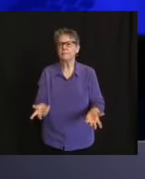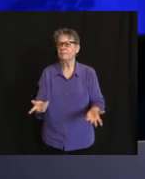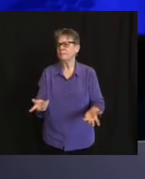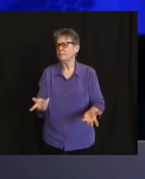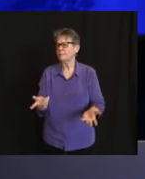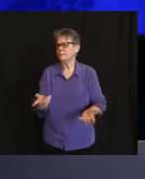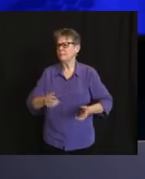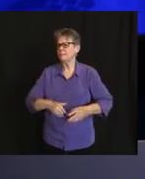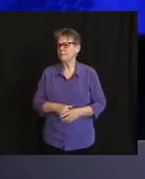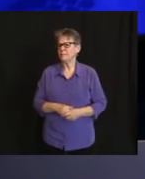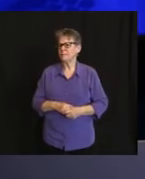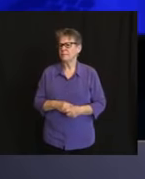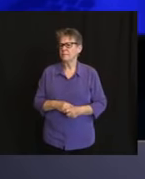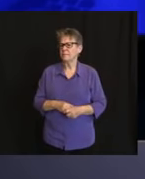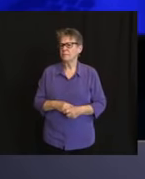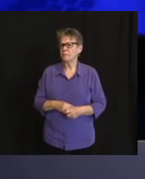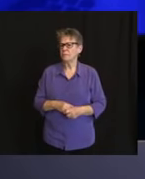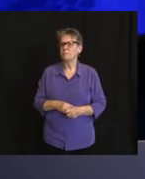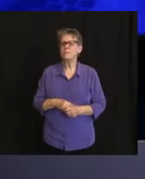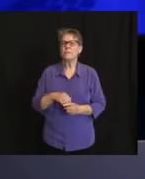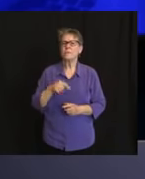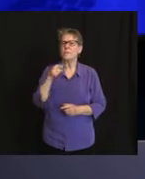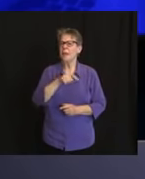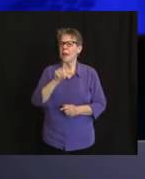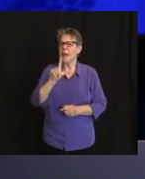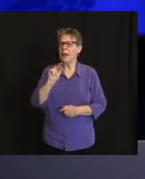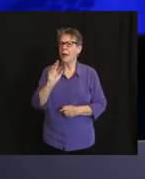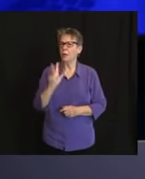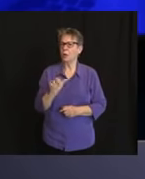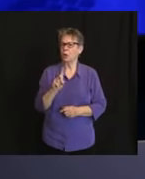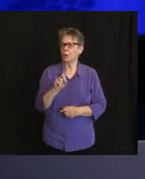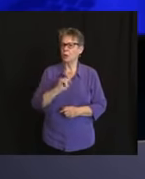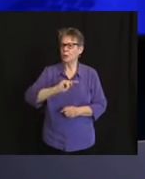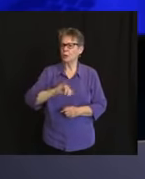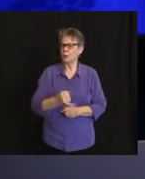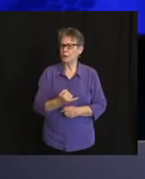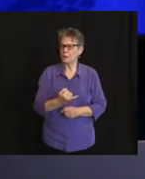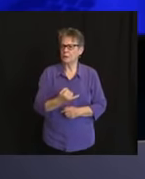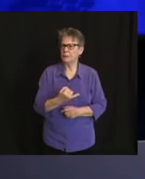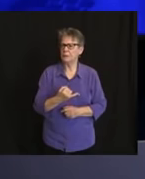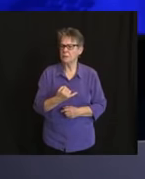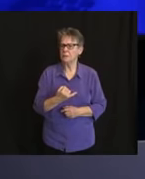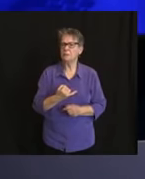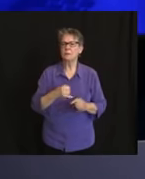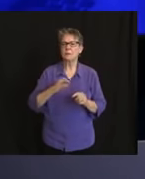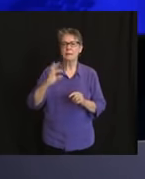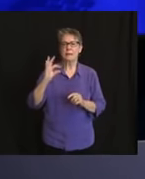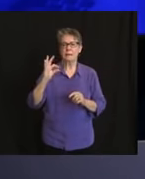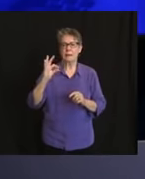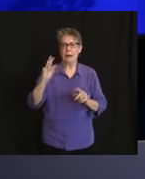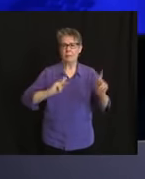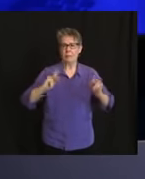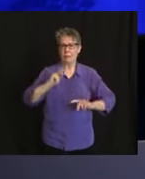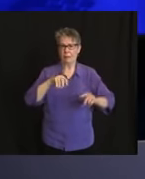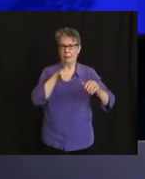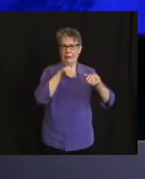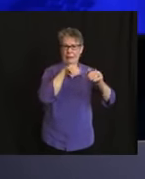EO, as well as 9 members in Lakewood at a separate event were cited for gathering at a